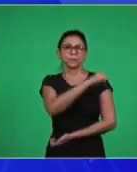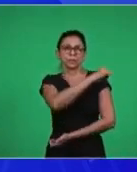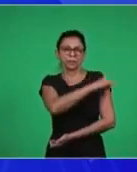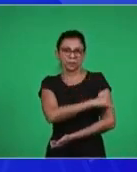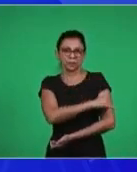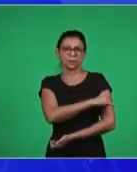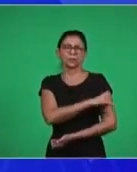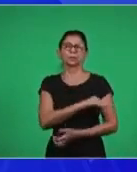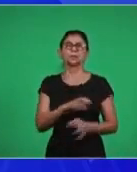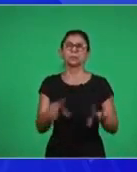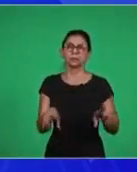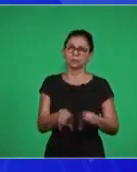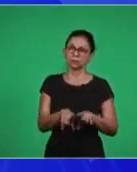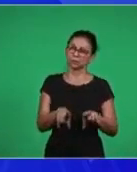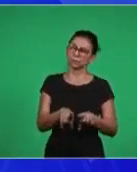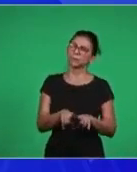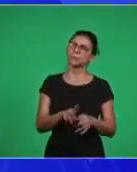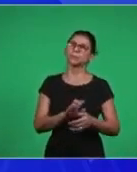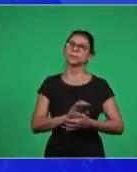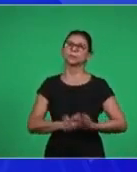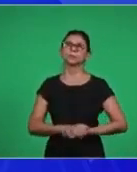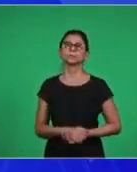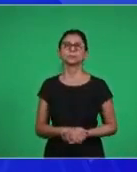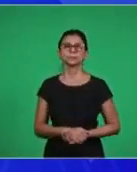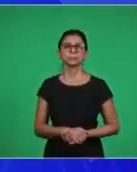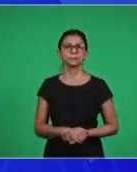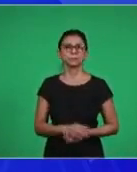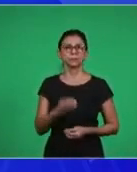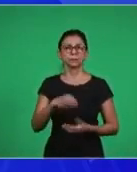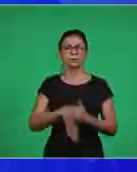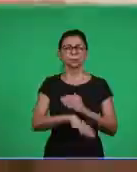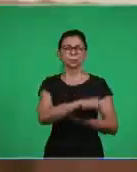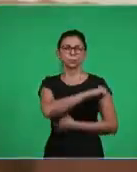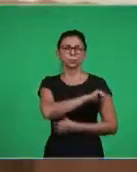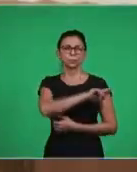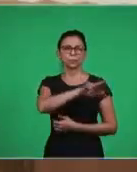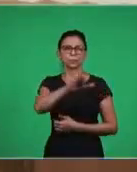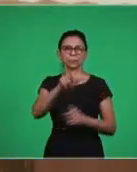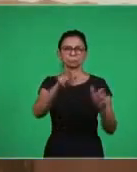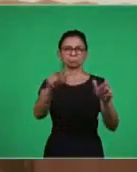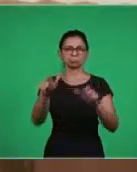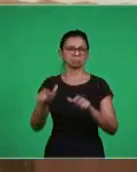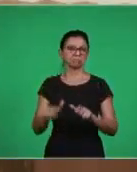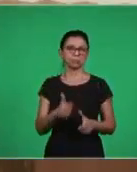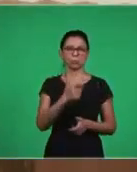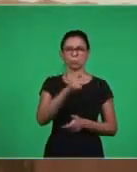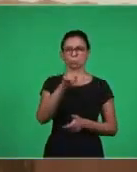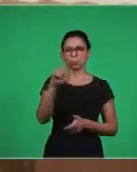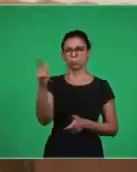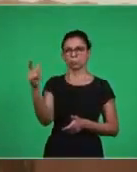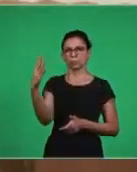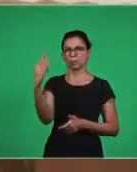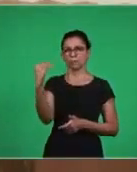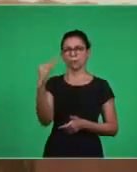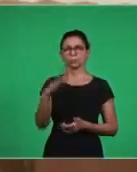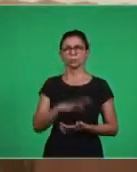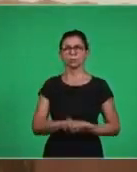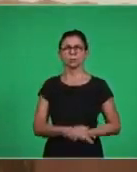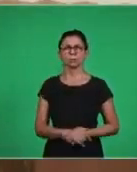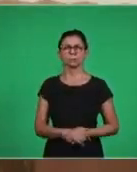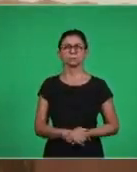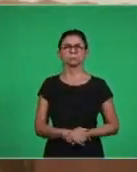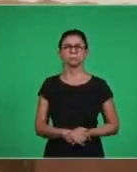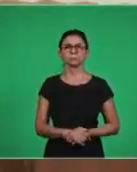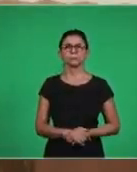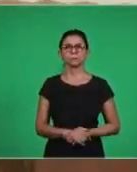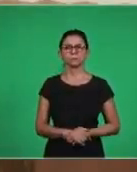with the brethren from Volta Redonda in Rio de Janeiro, Barra do Piraí. And other pictures that were sent are